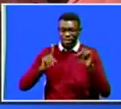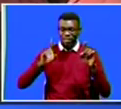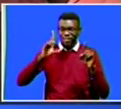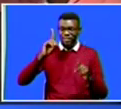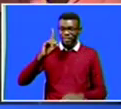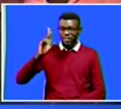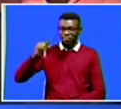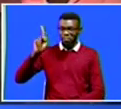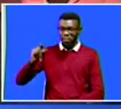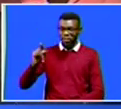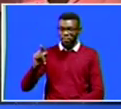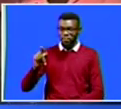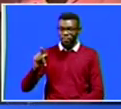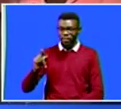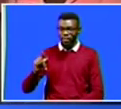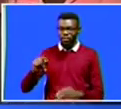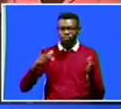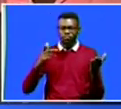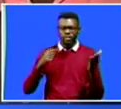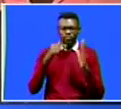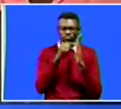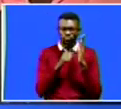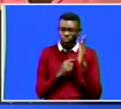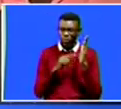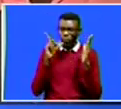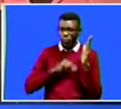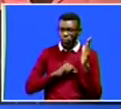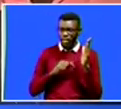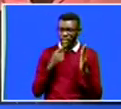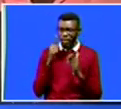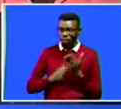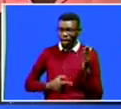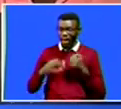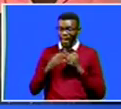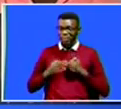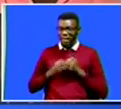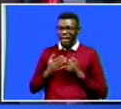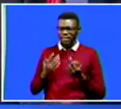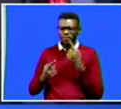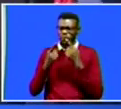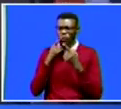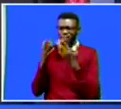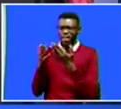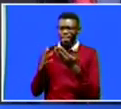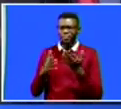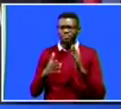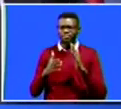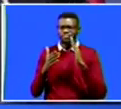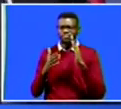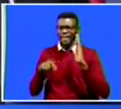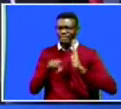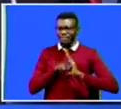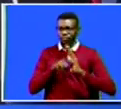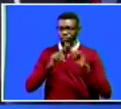meantime issued a statement saying that the statements that were made in Kibra are inflammatory. But we took the